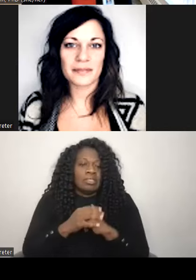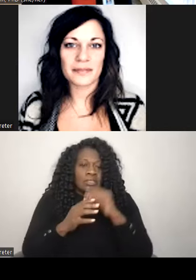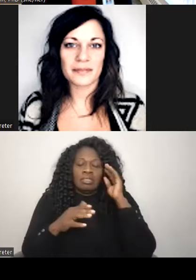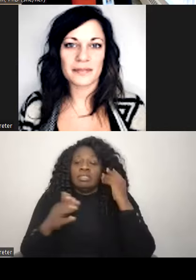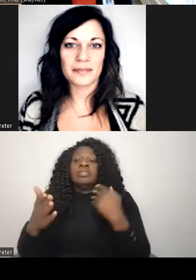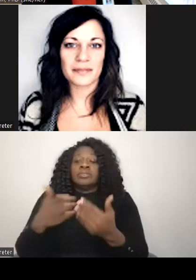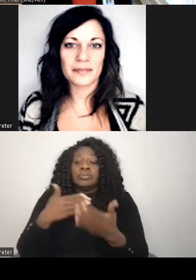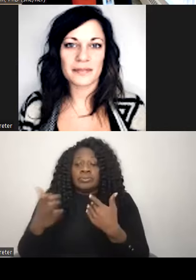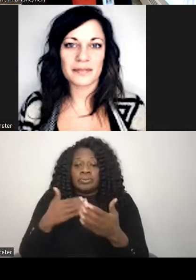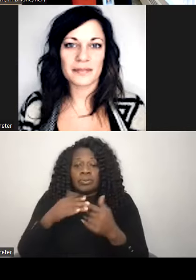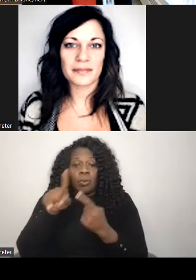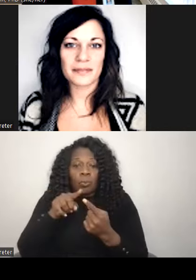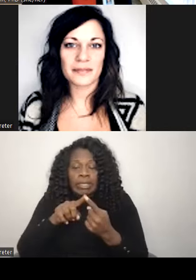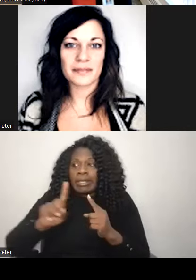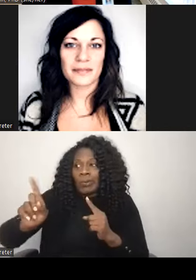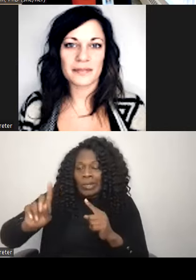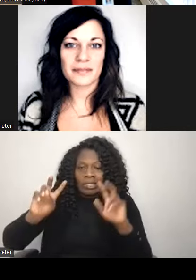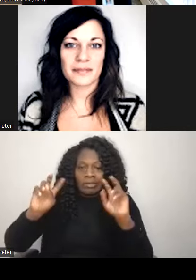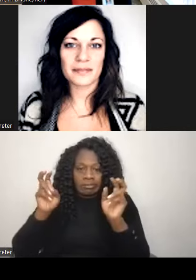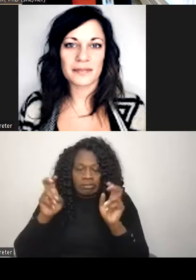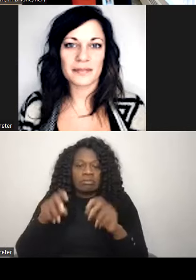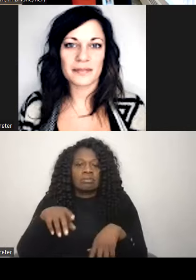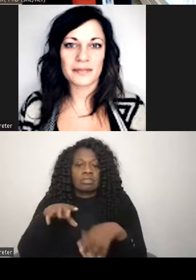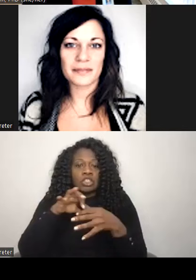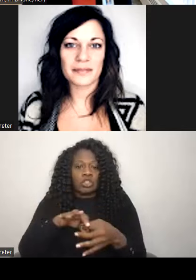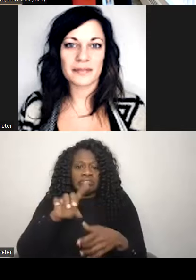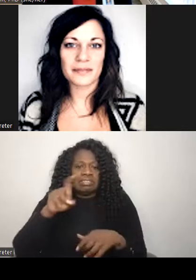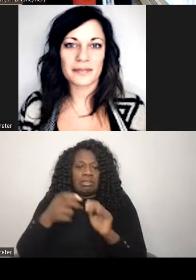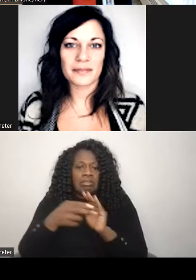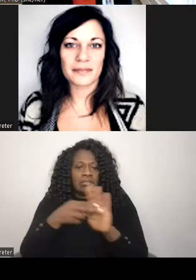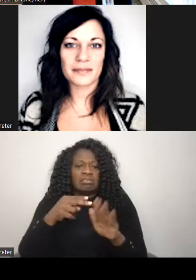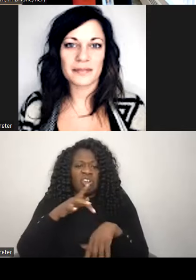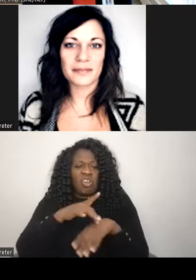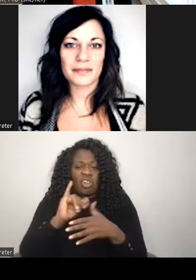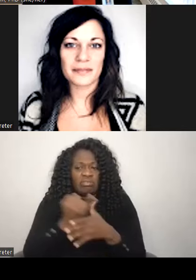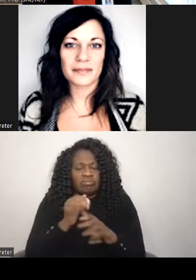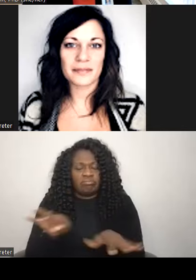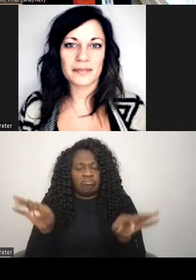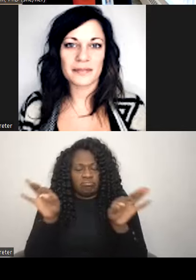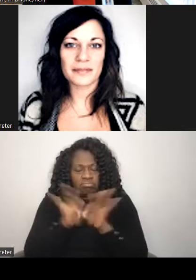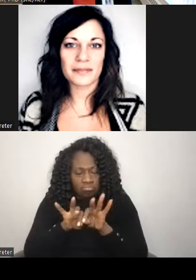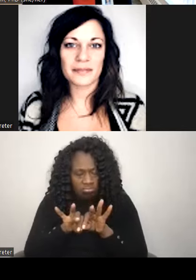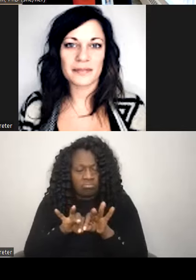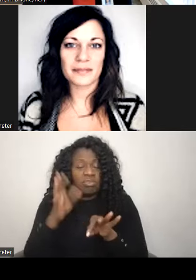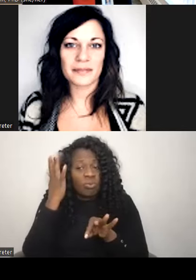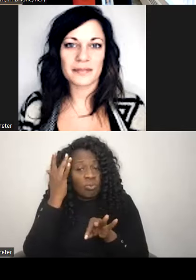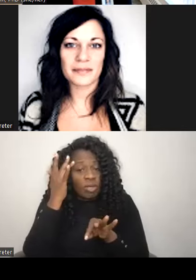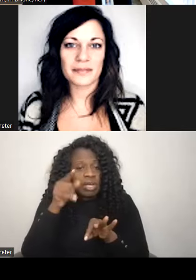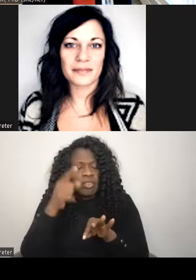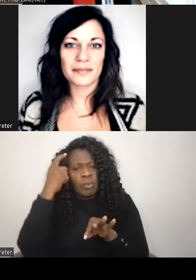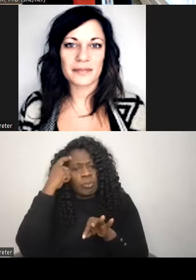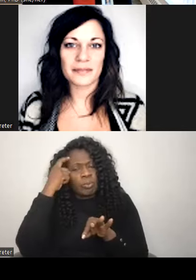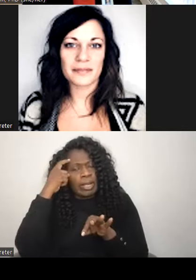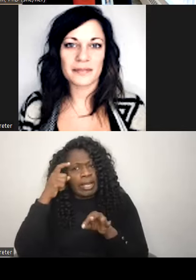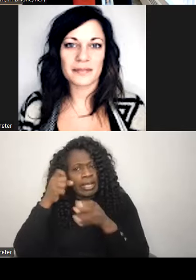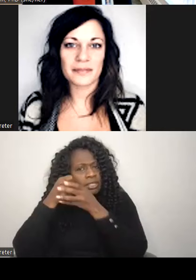Regardless of when and where, in terms of the diagnosis, early intervention matters. And the reason for this is the brain is